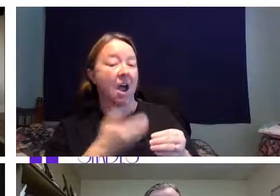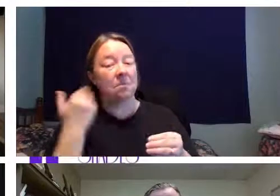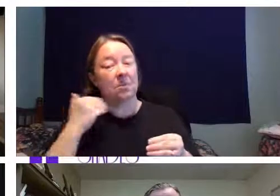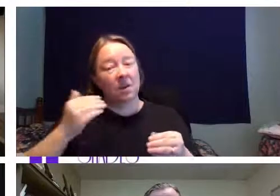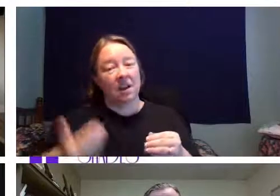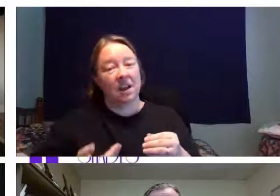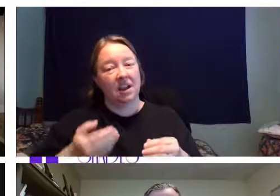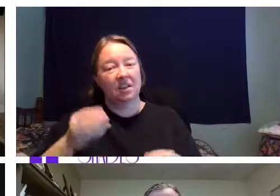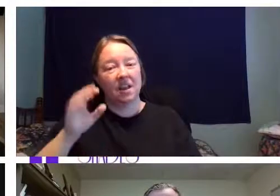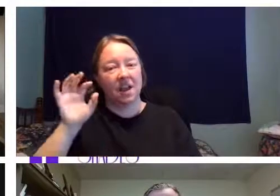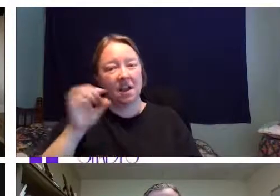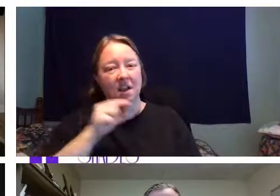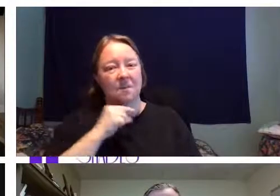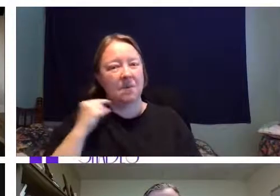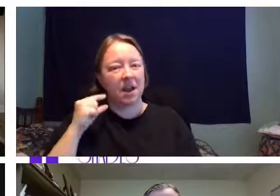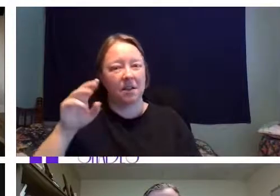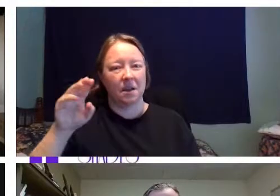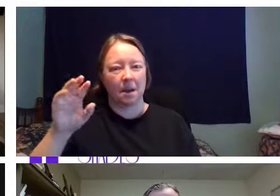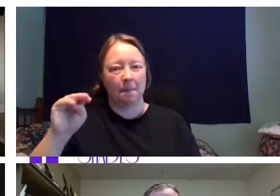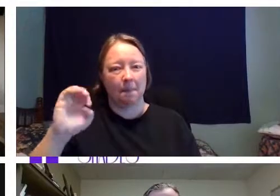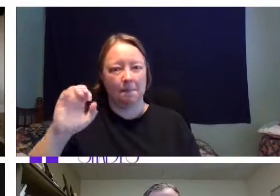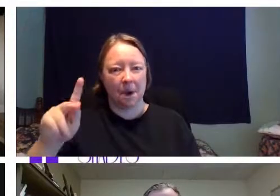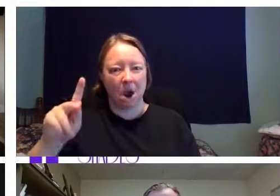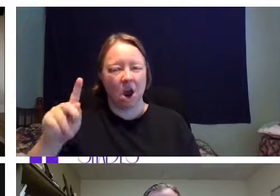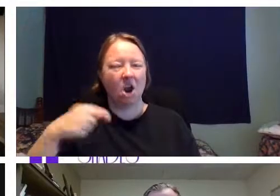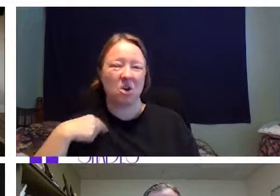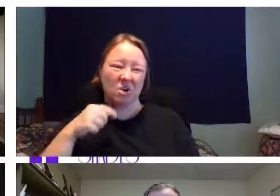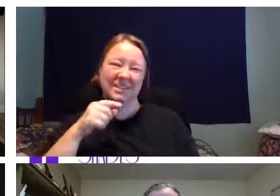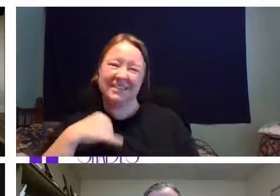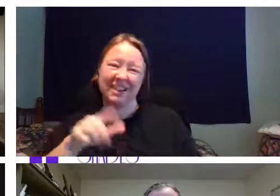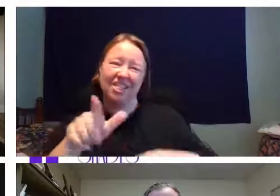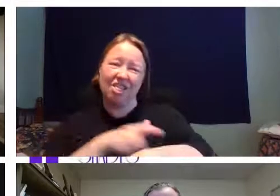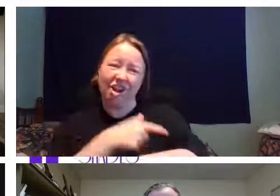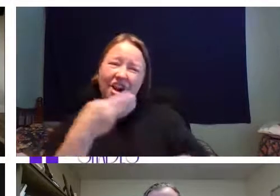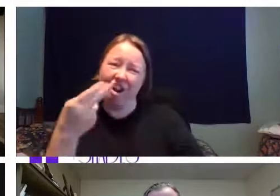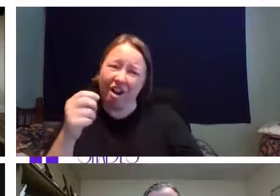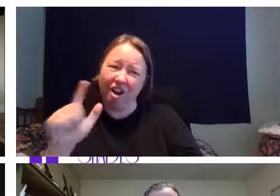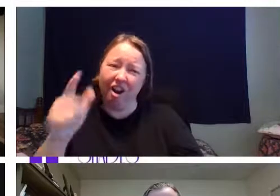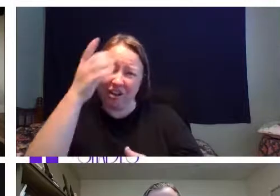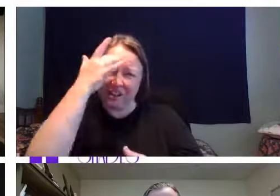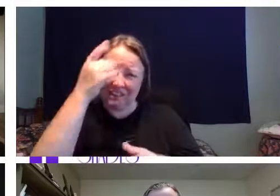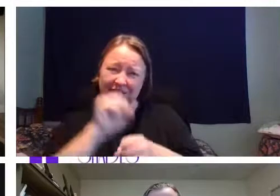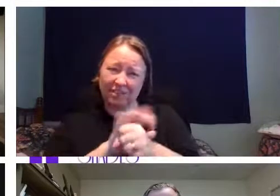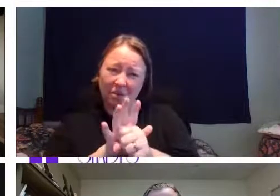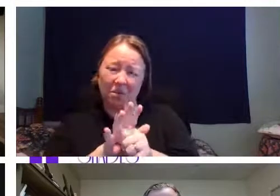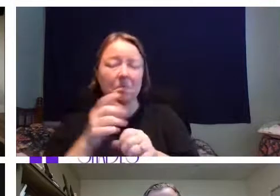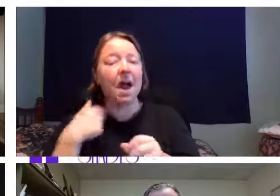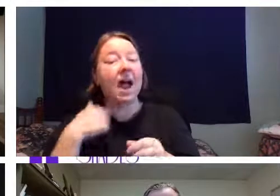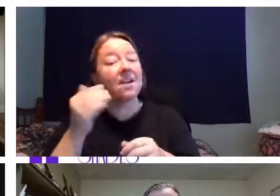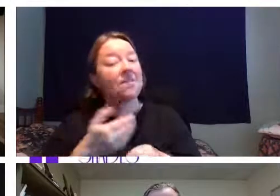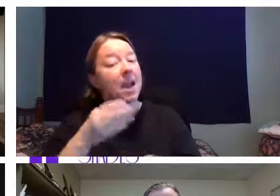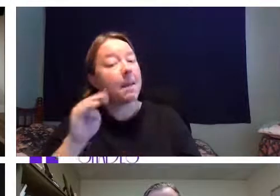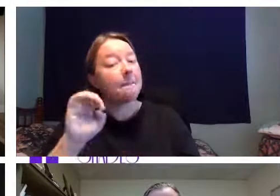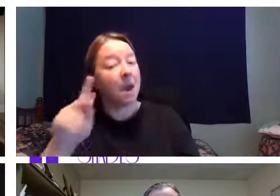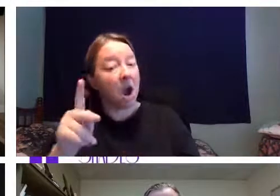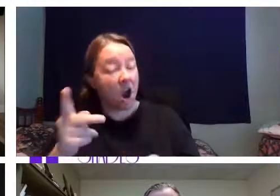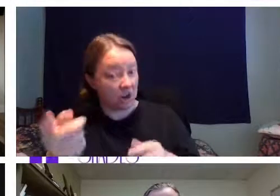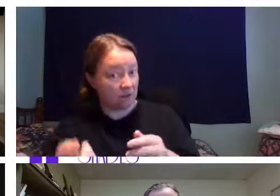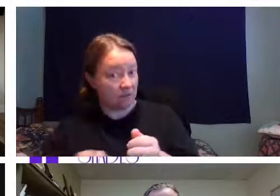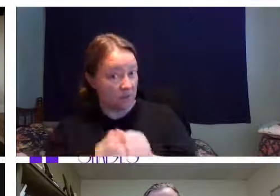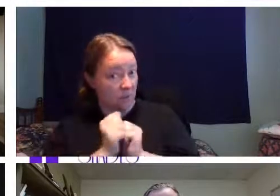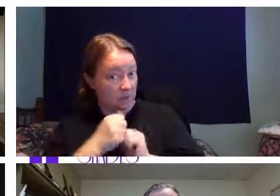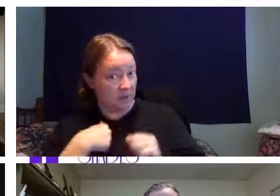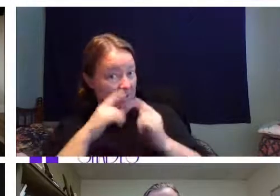Mark Shibish, who still unfortunately is dealing with his long haulers. And I invited Mark to go camping with me, and